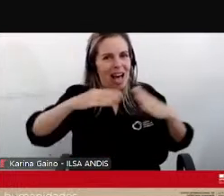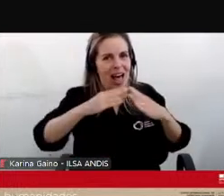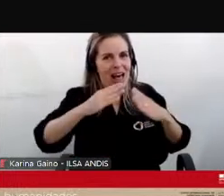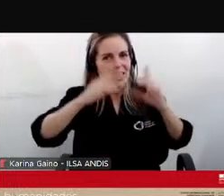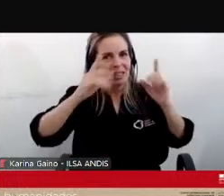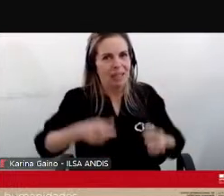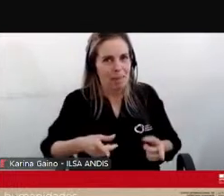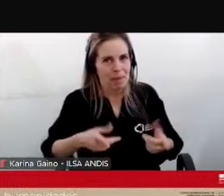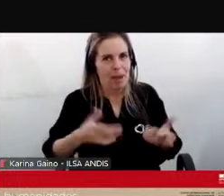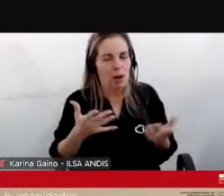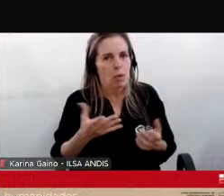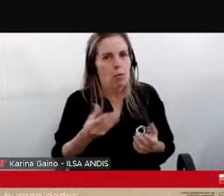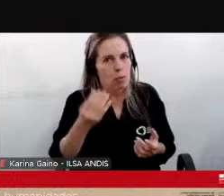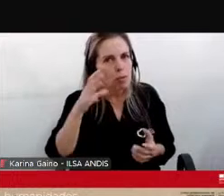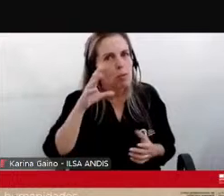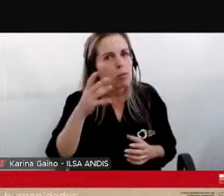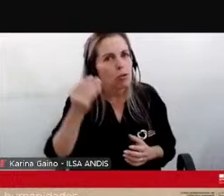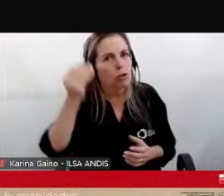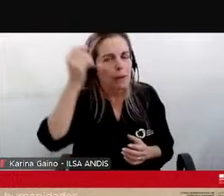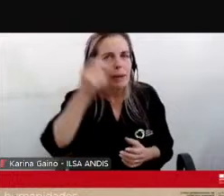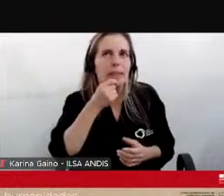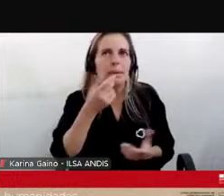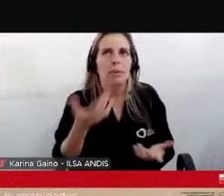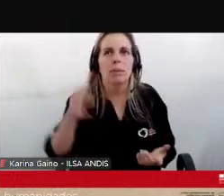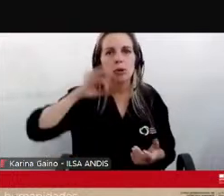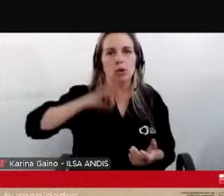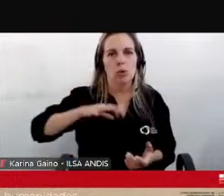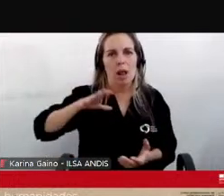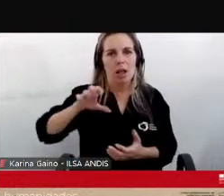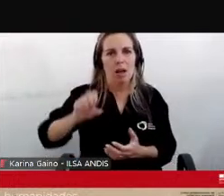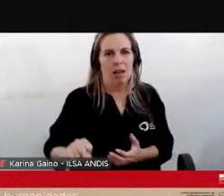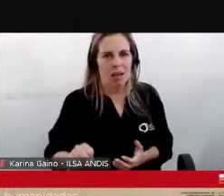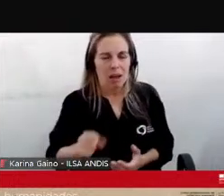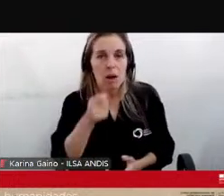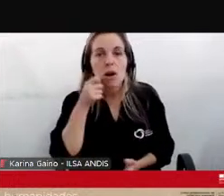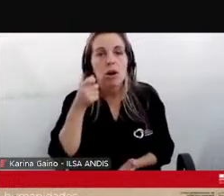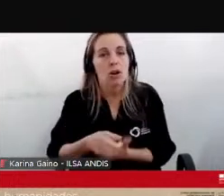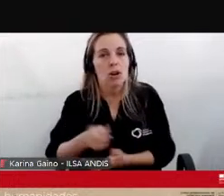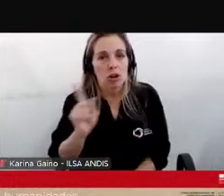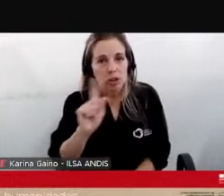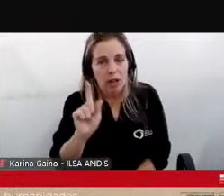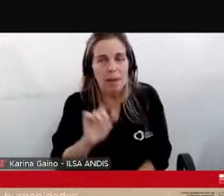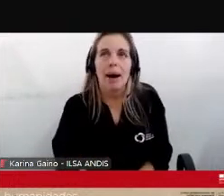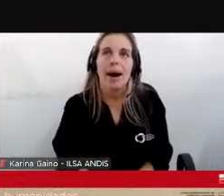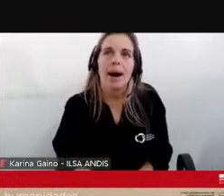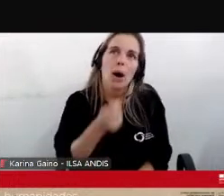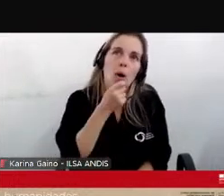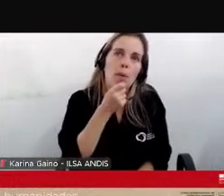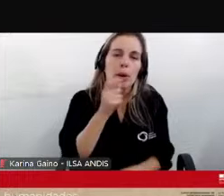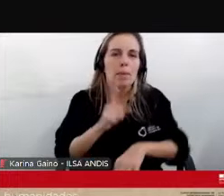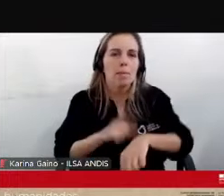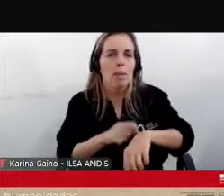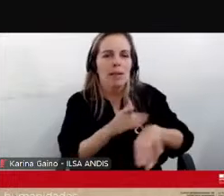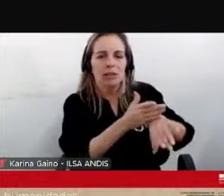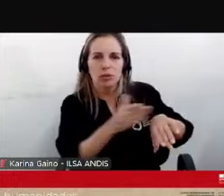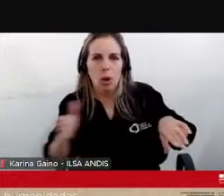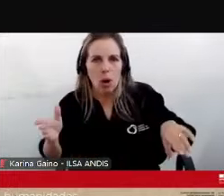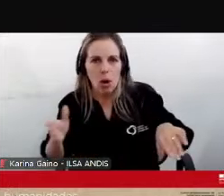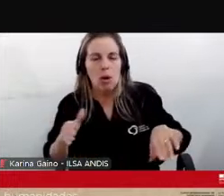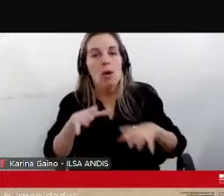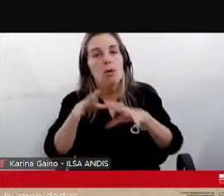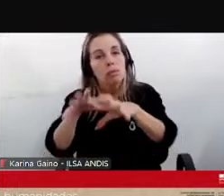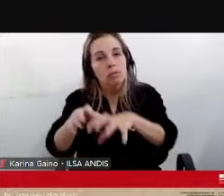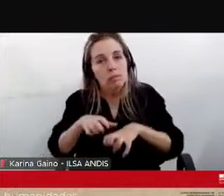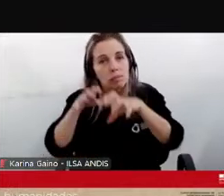paid until the end of the coffee harvest, which is also a way to retain them on the farms. We also see degrading